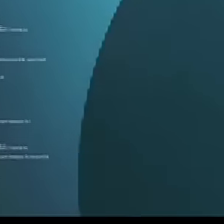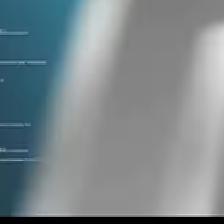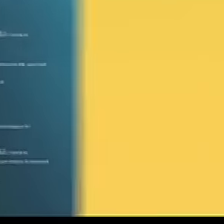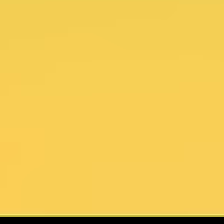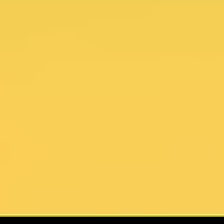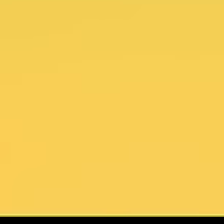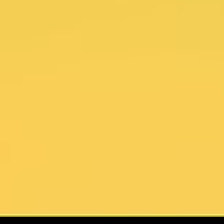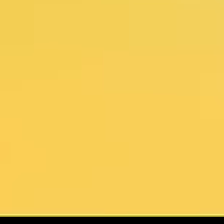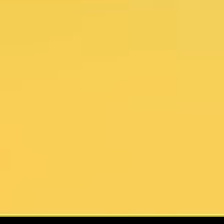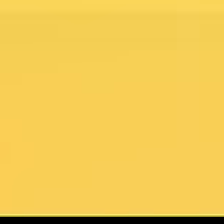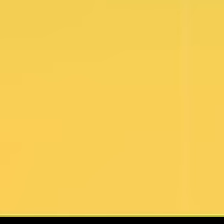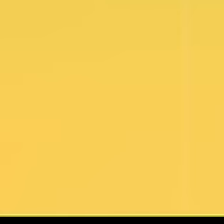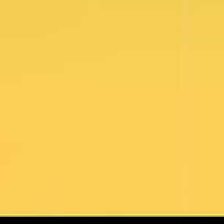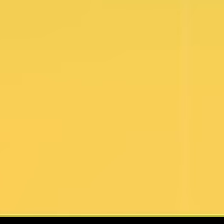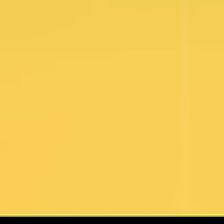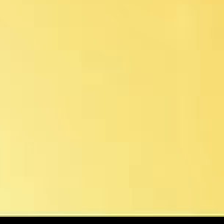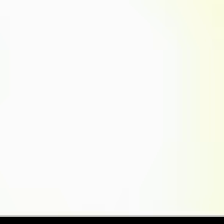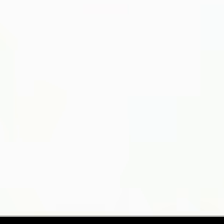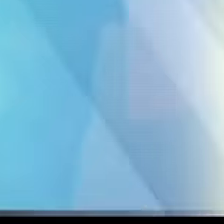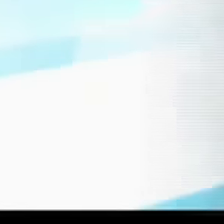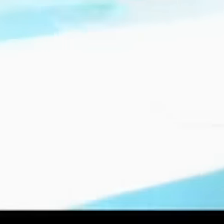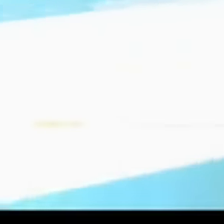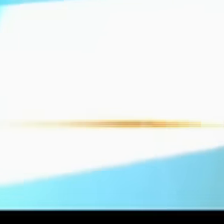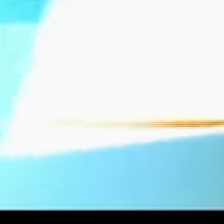Now in HD.